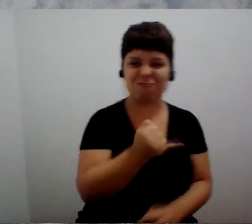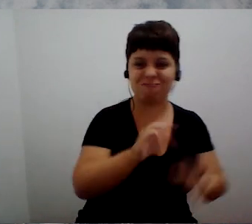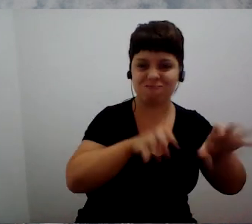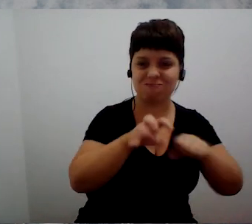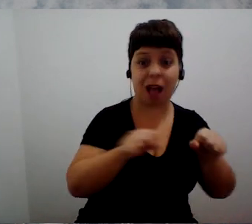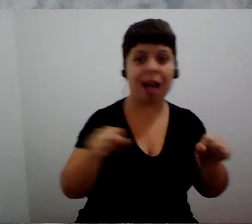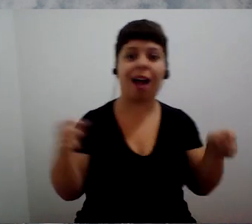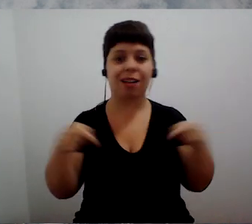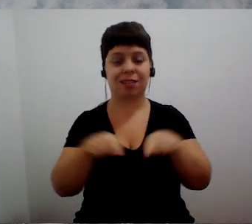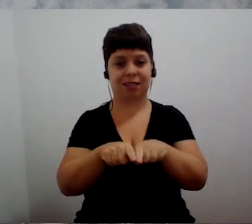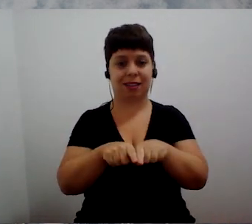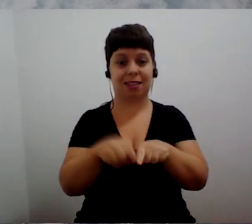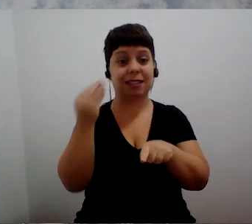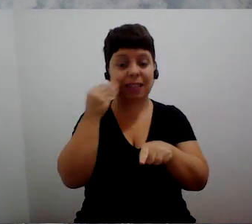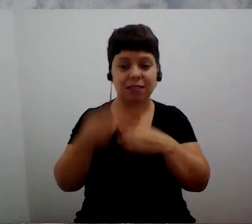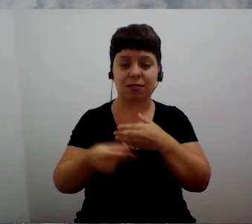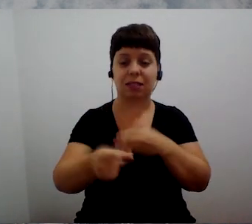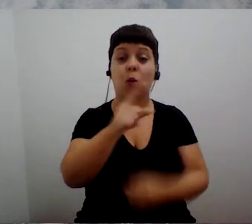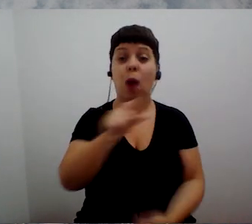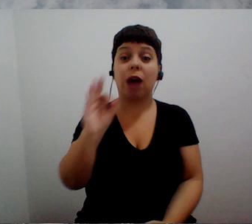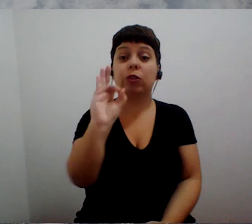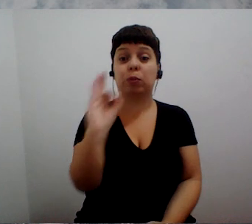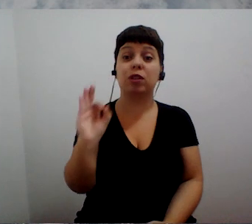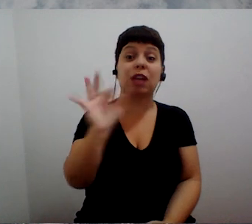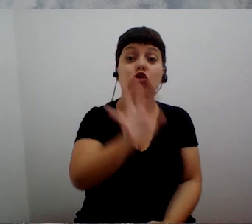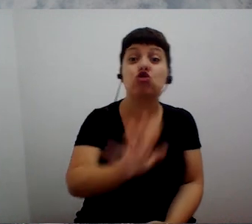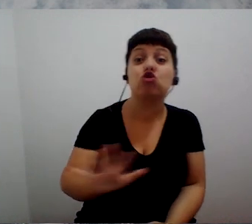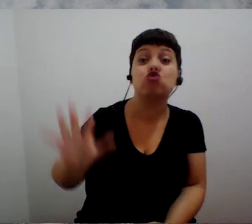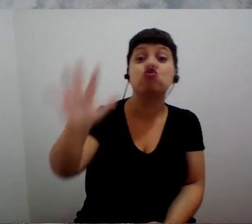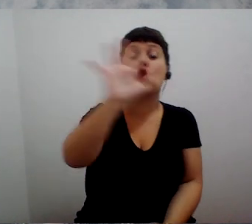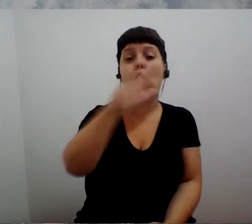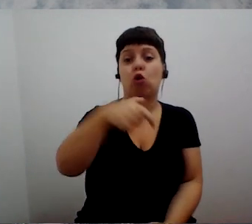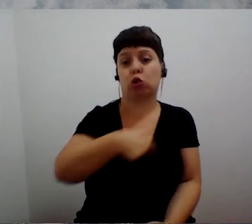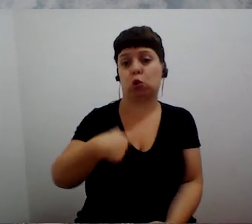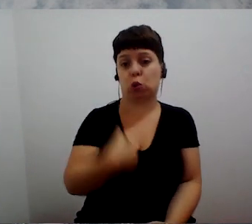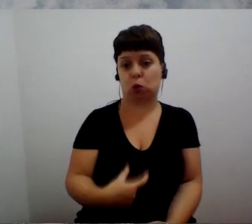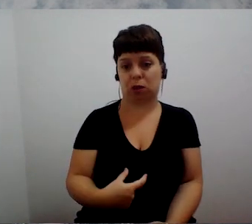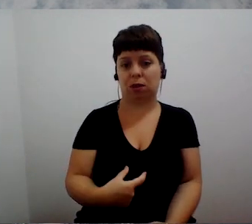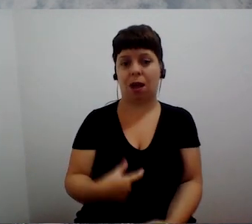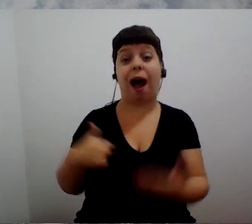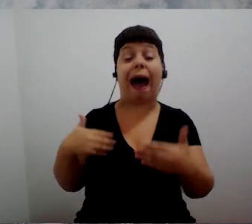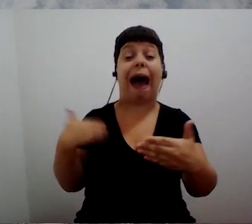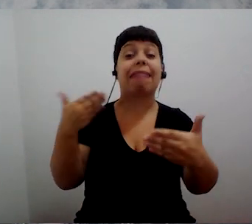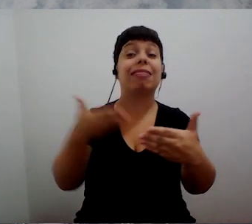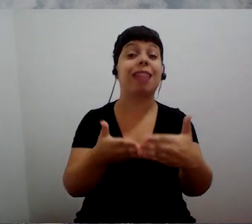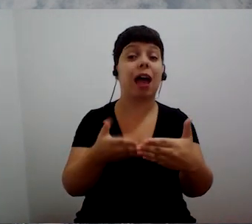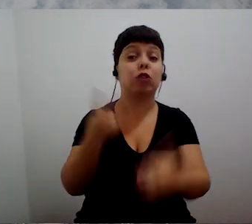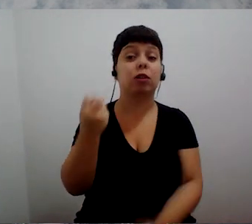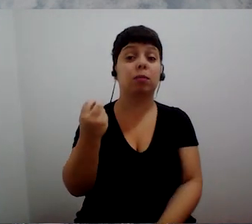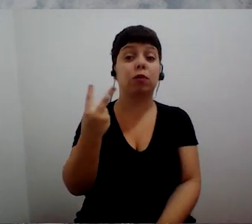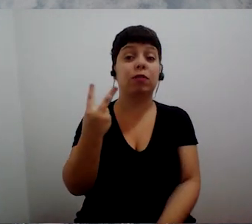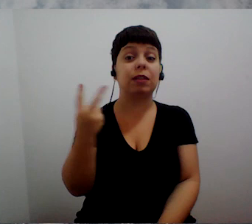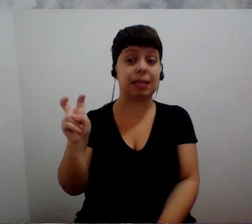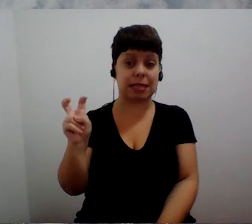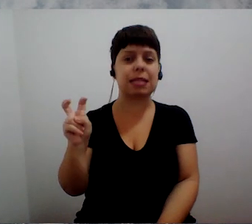to sustainably manage 100% of our ocean areas under national jurisdiction by 2025